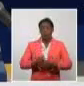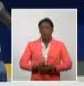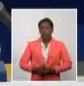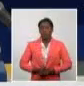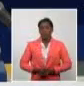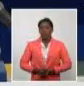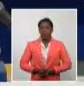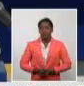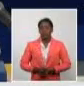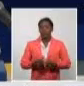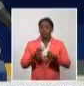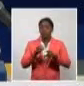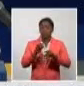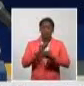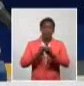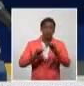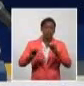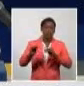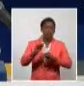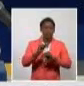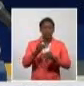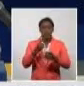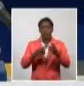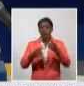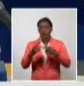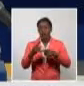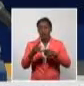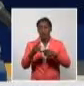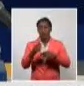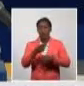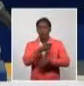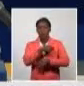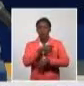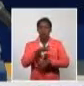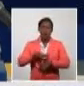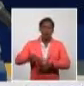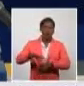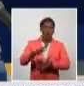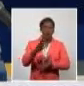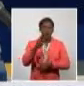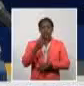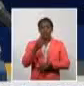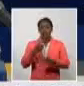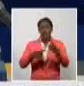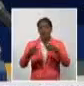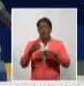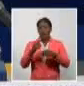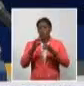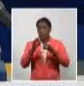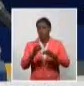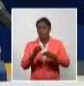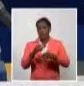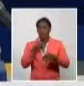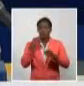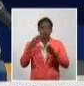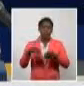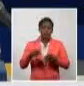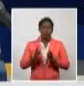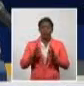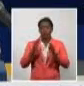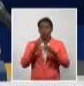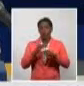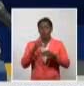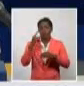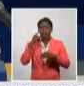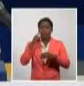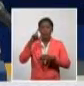told that when there are no deaths to report, in spite of my drooping eyes, my eyes shine and